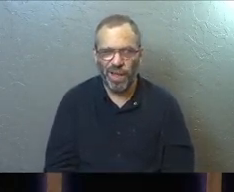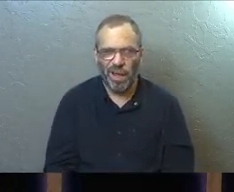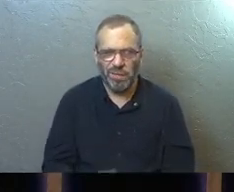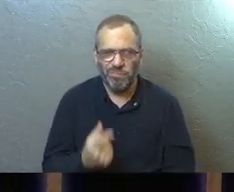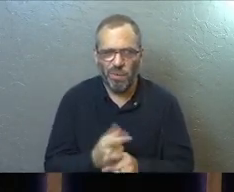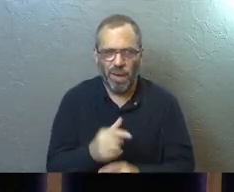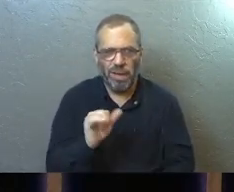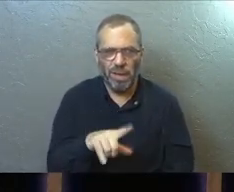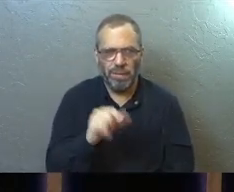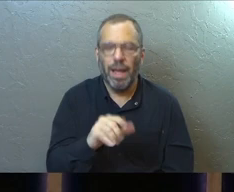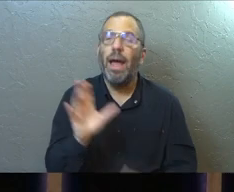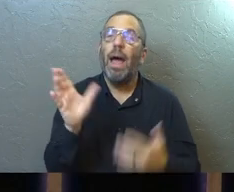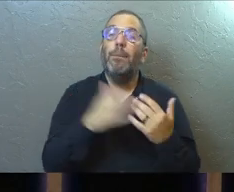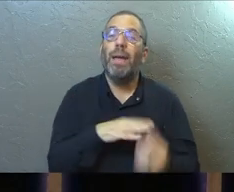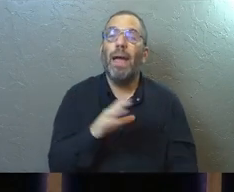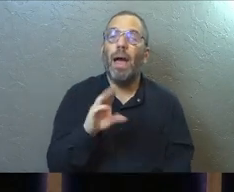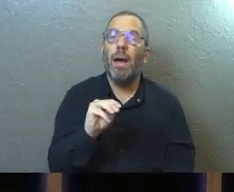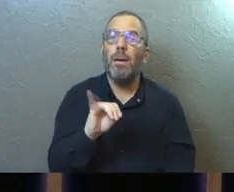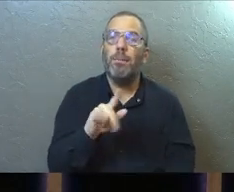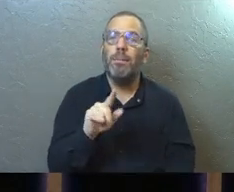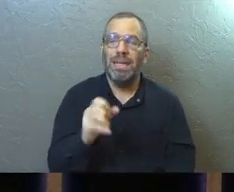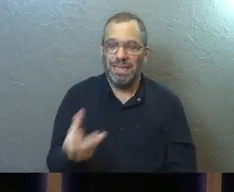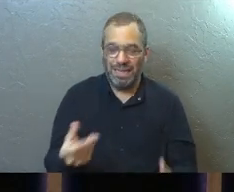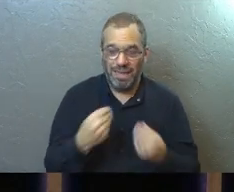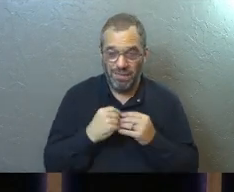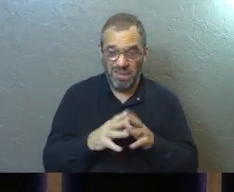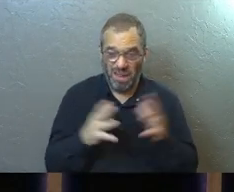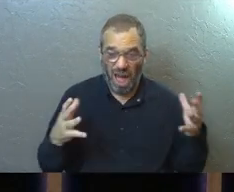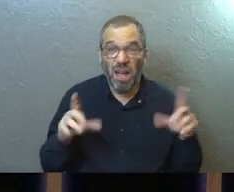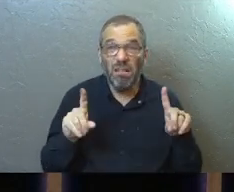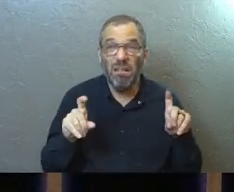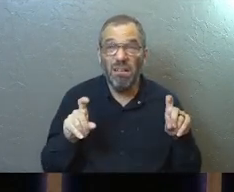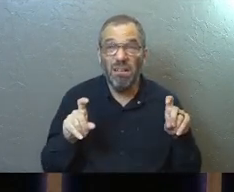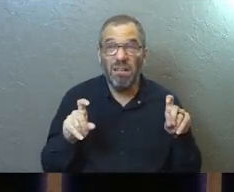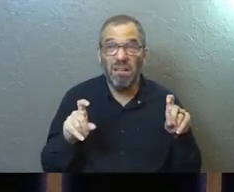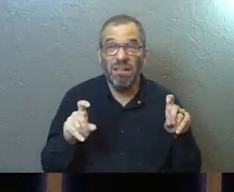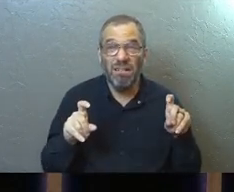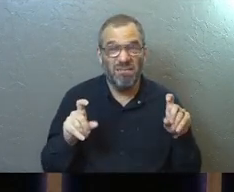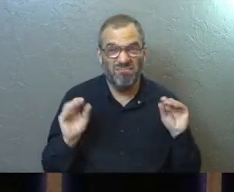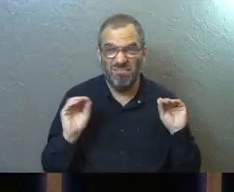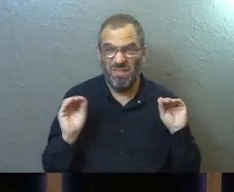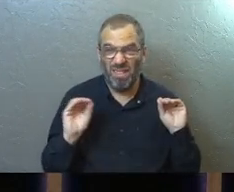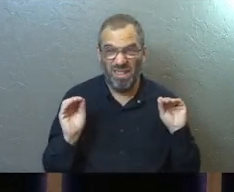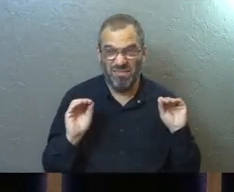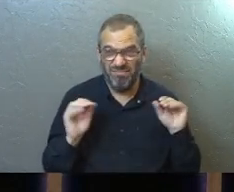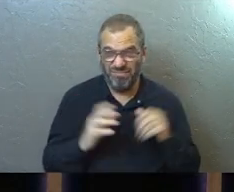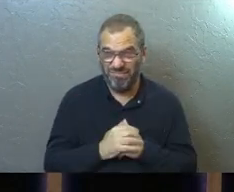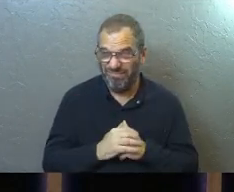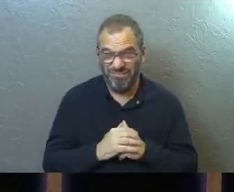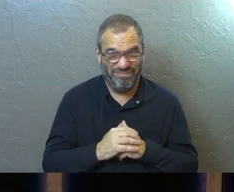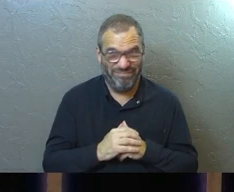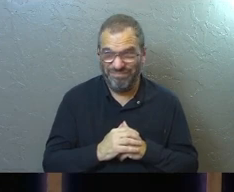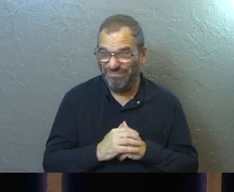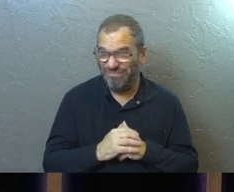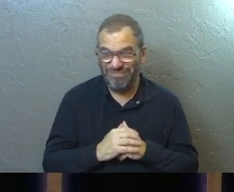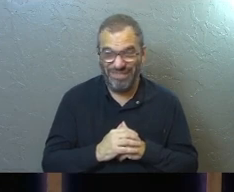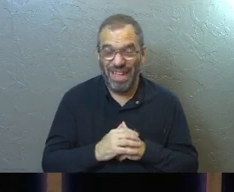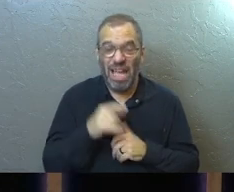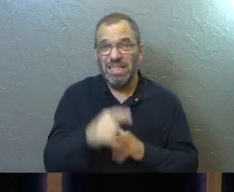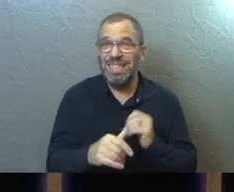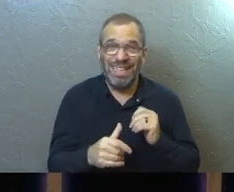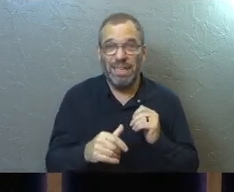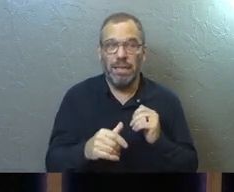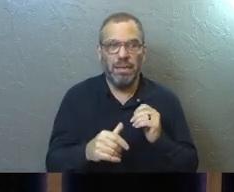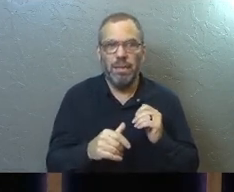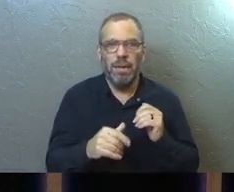And here's the thing. Millie doesn't bring a lot to the table. Can I just say that? She poops